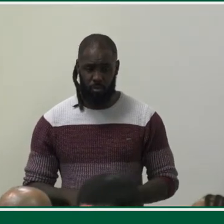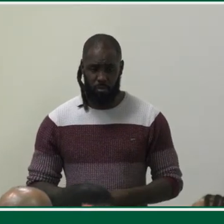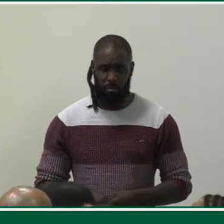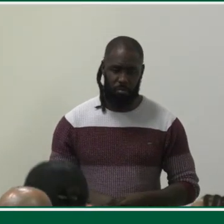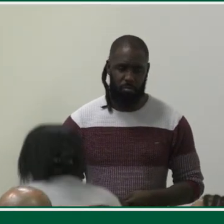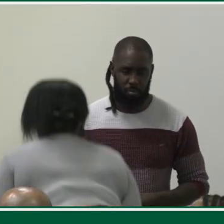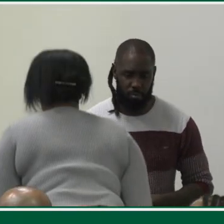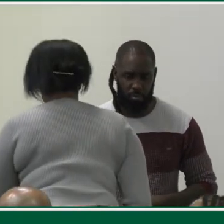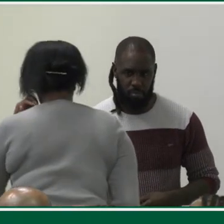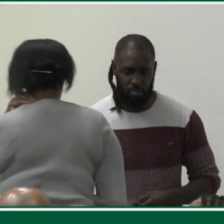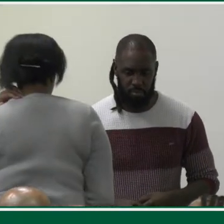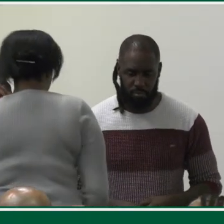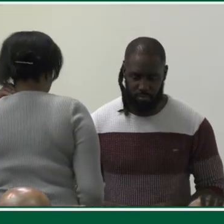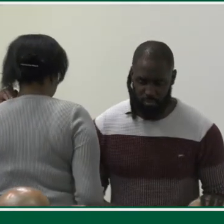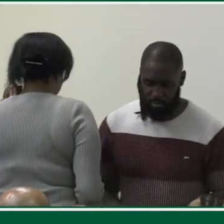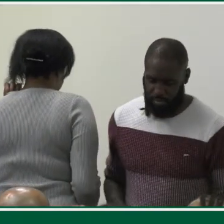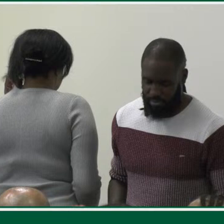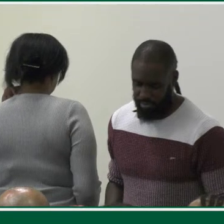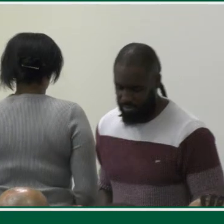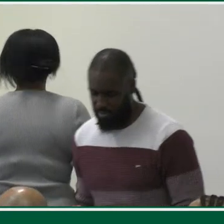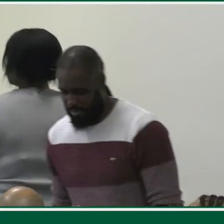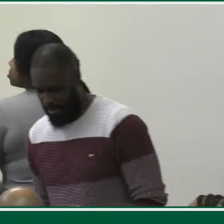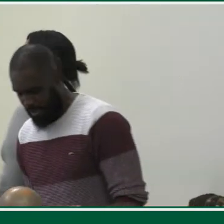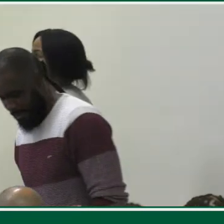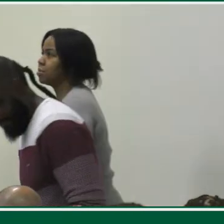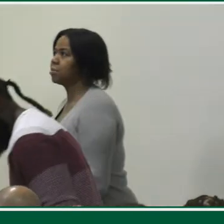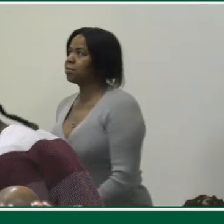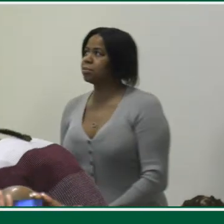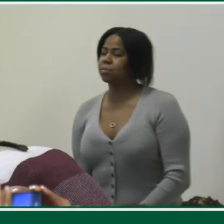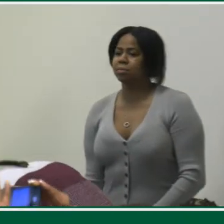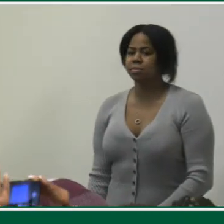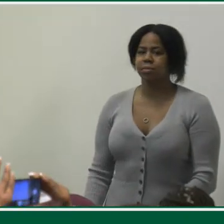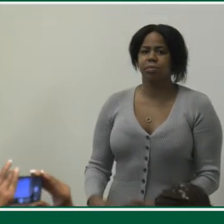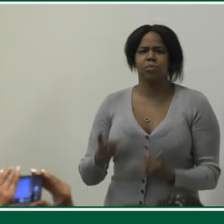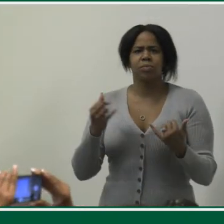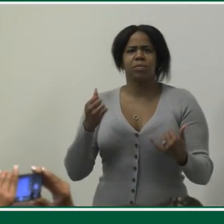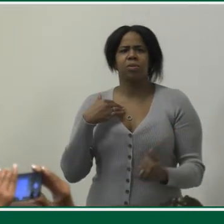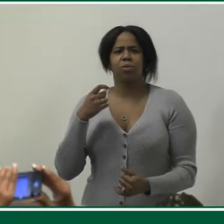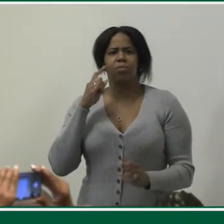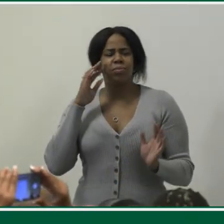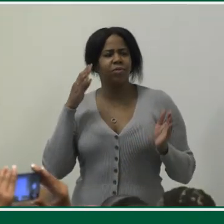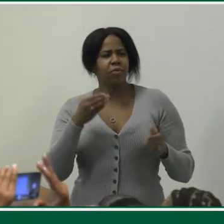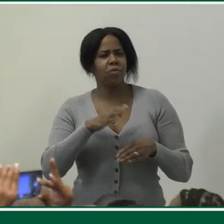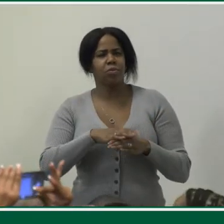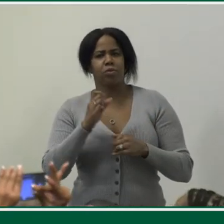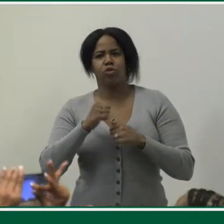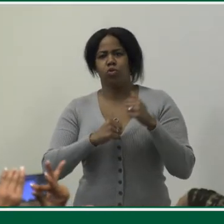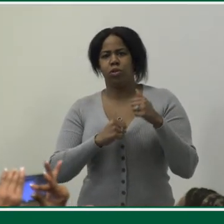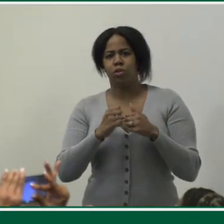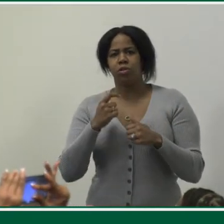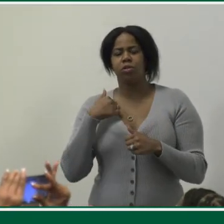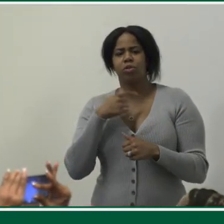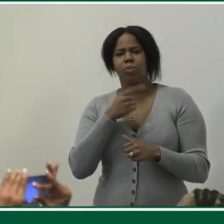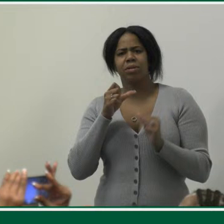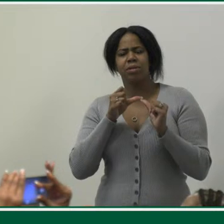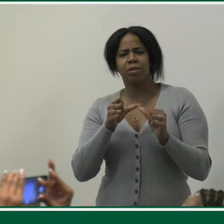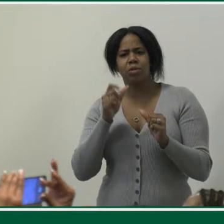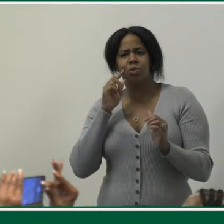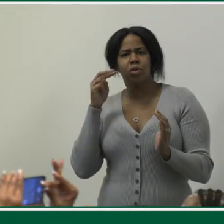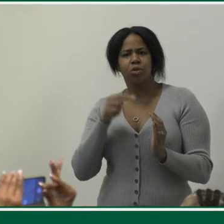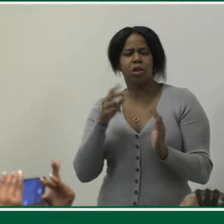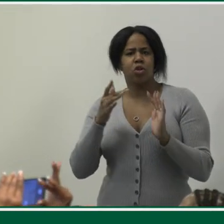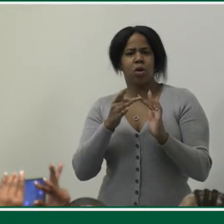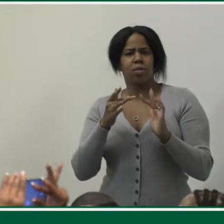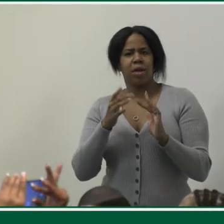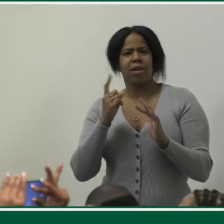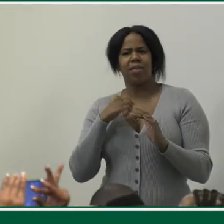so I kept on seeing this online, where there were some articles and stories that came out, and they kept referring to